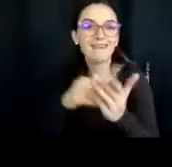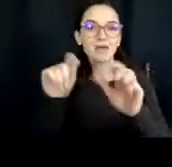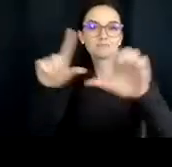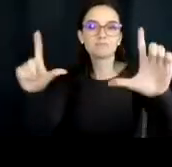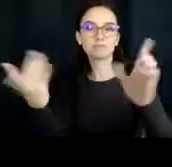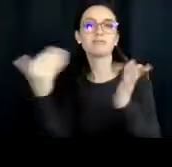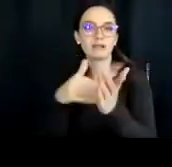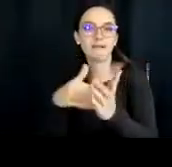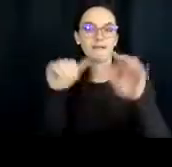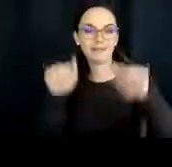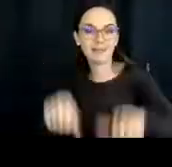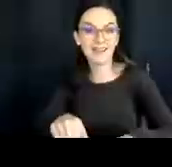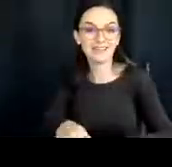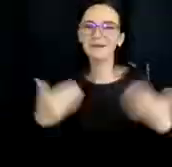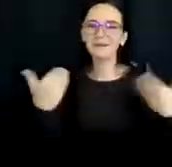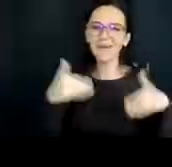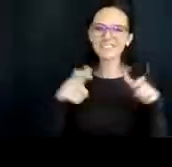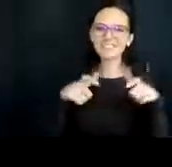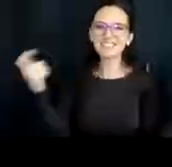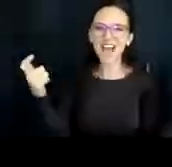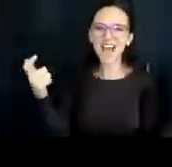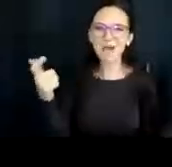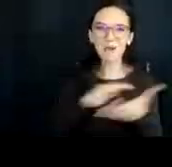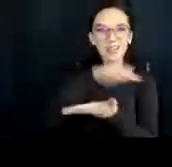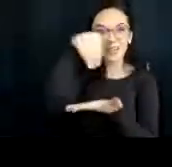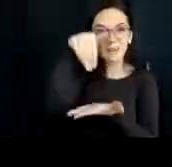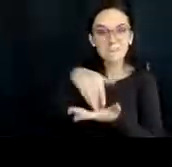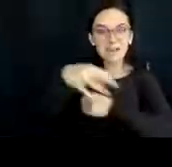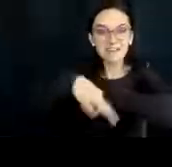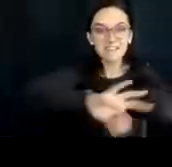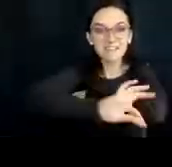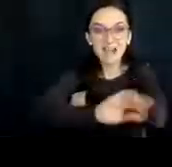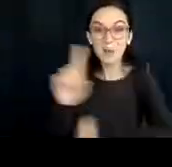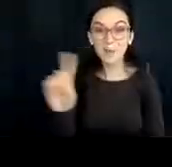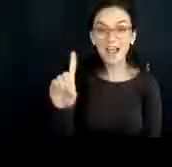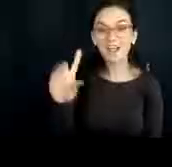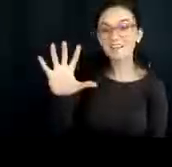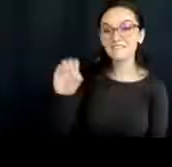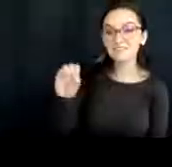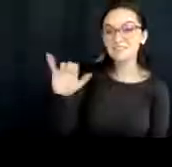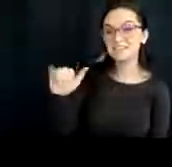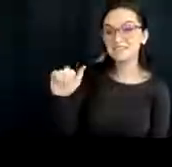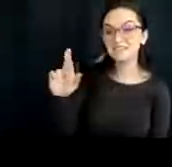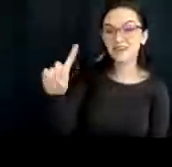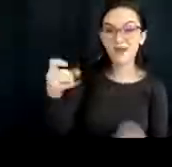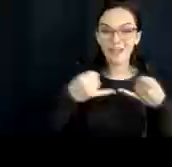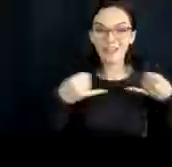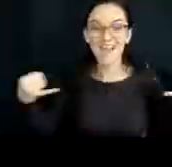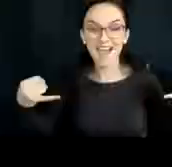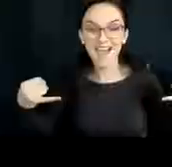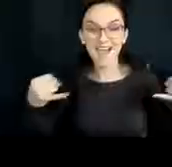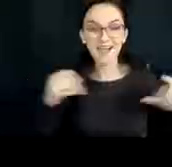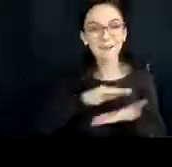And here we are in the middle of the field, guys. We are at the 50-yard line, right here in the middle of the O.